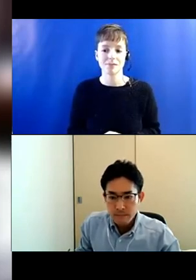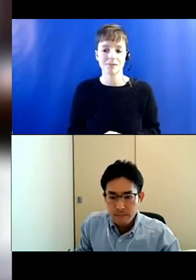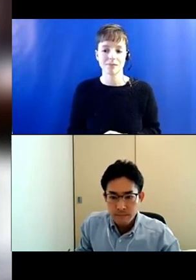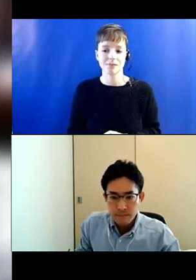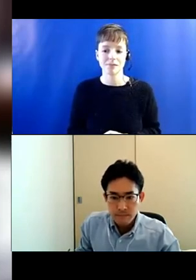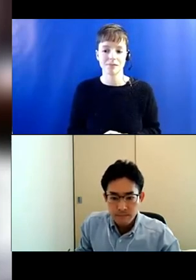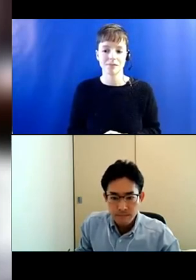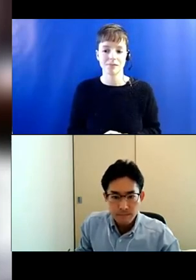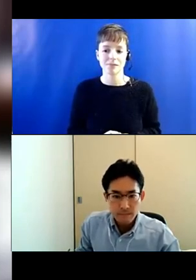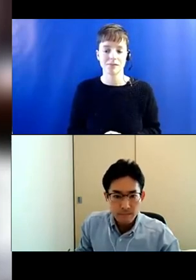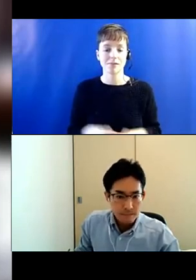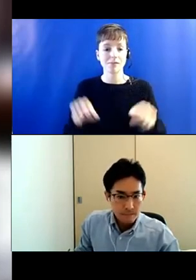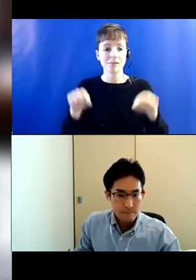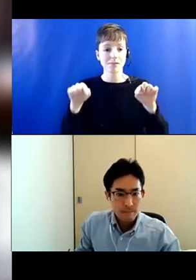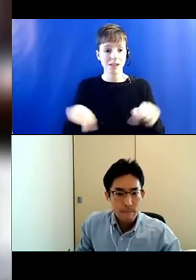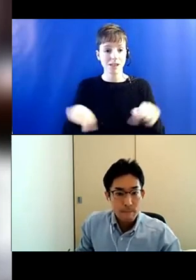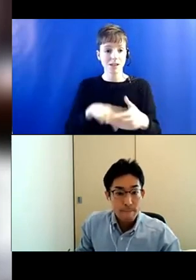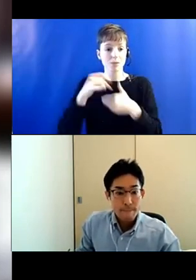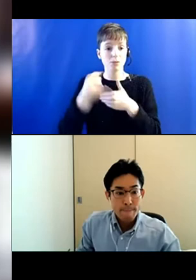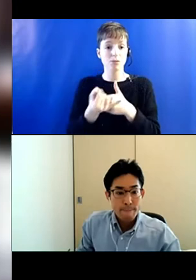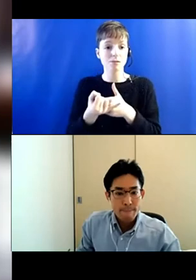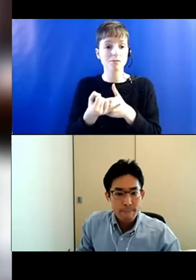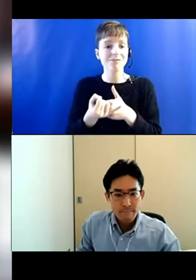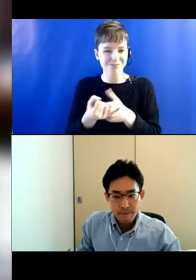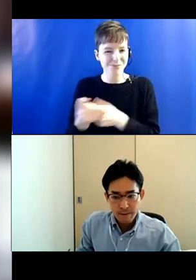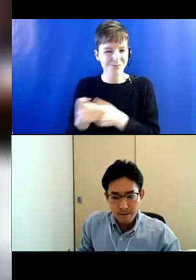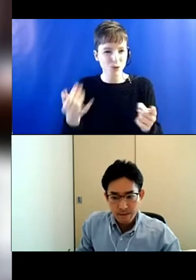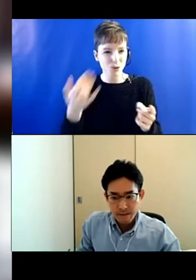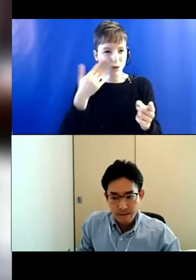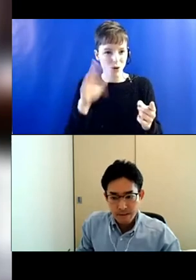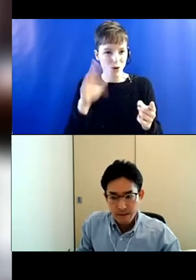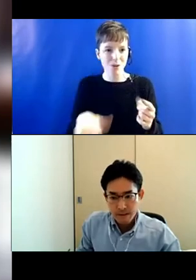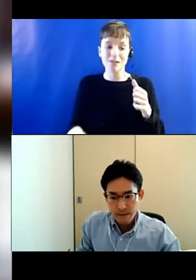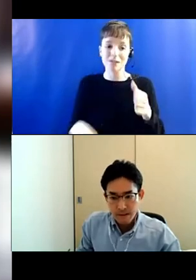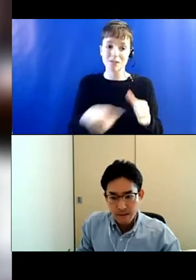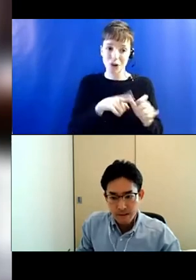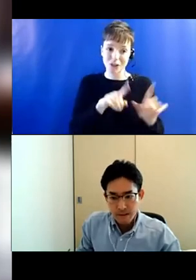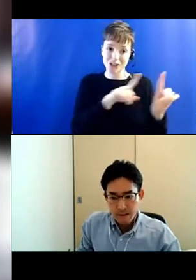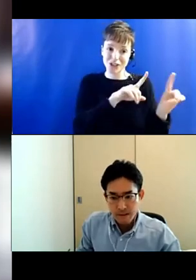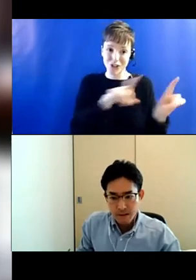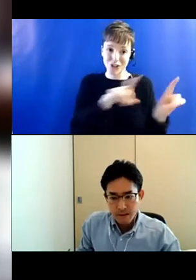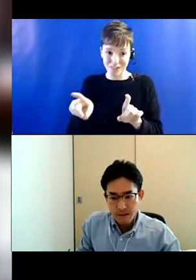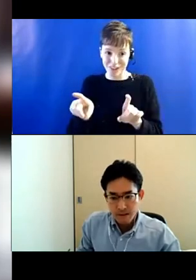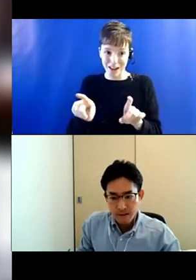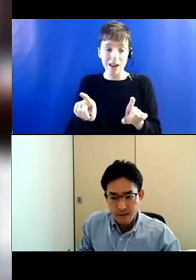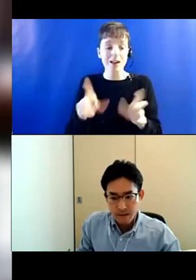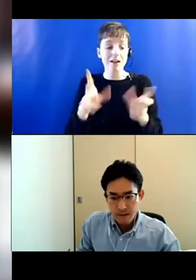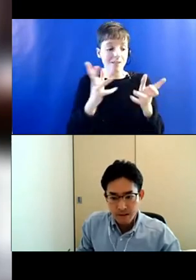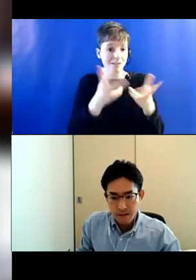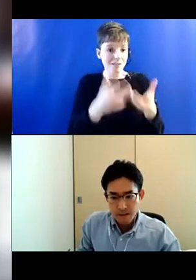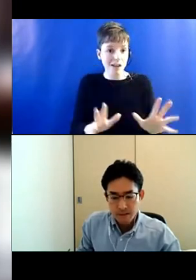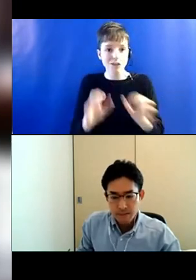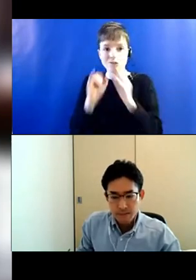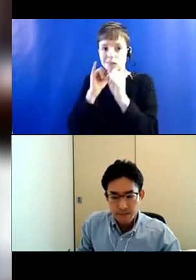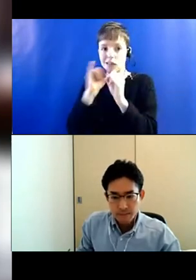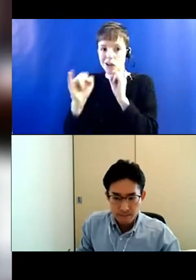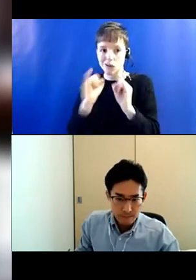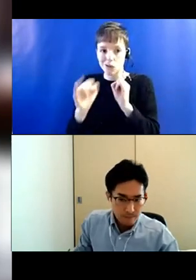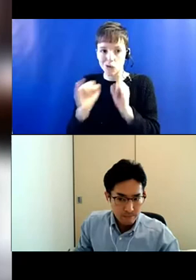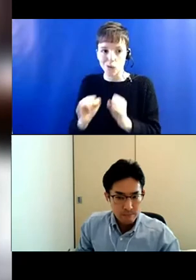I think we first did a survey and then we did follow-up consultations with a number of people who had filled out the